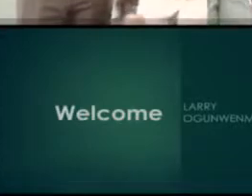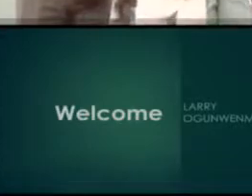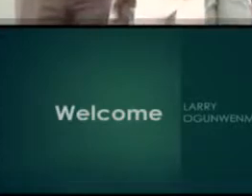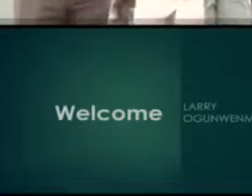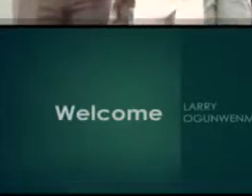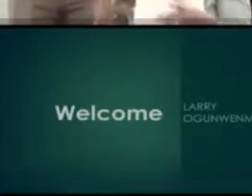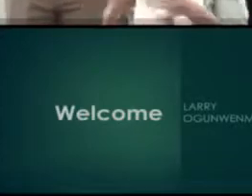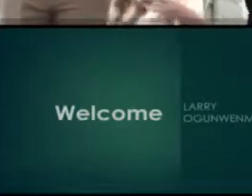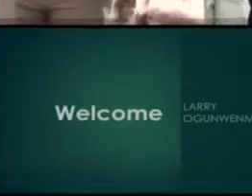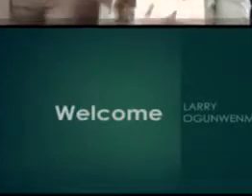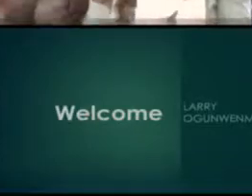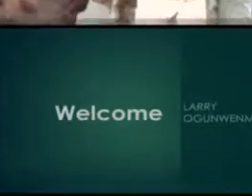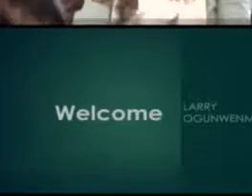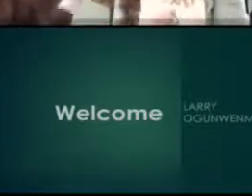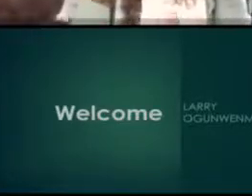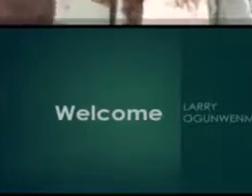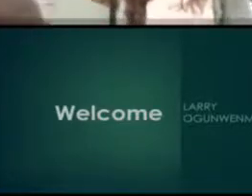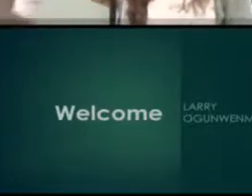may be seated.